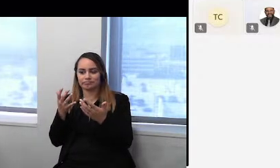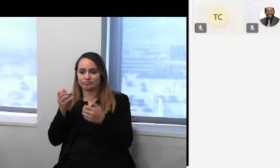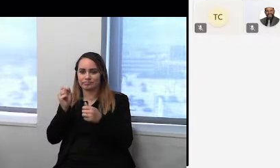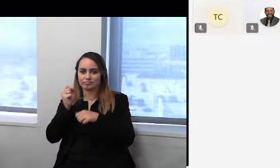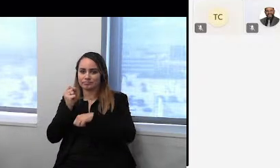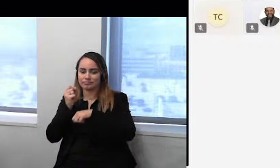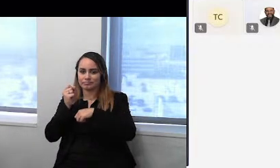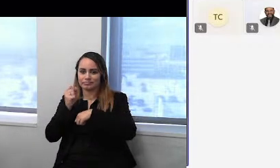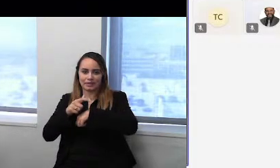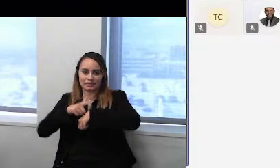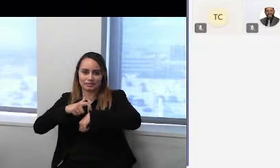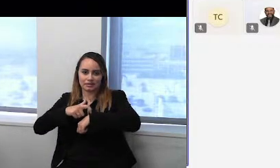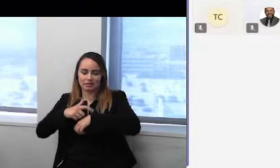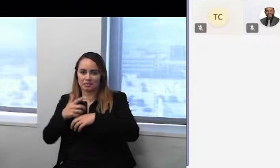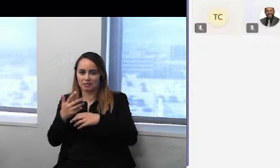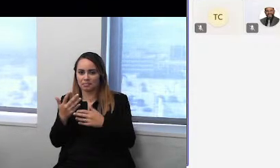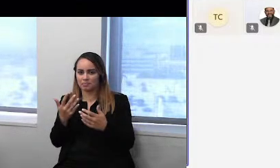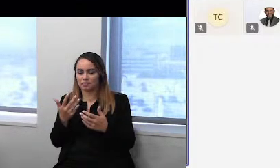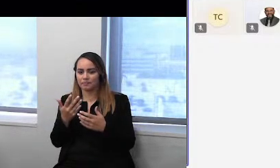Is